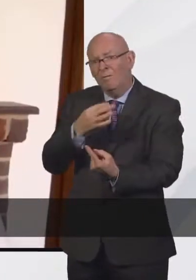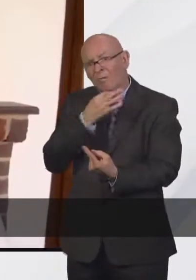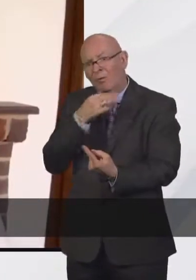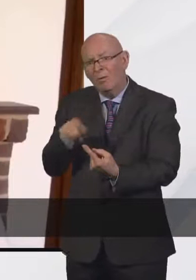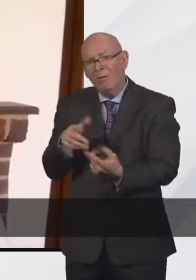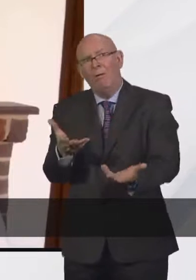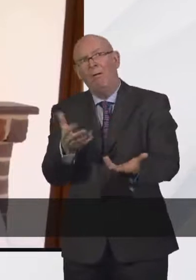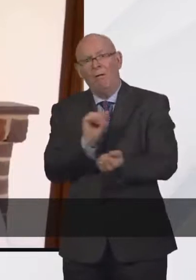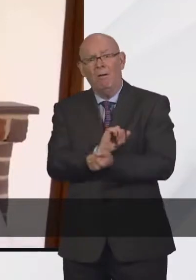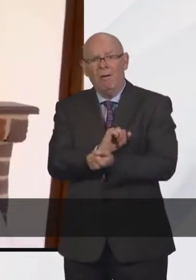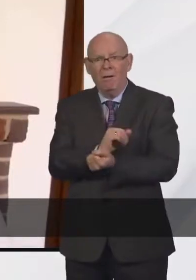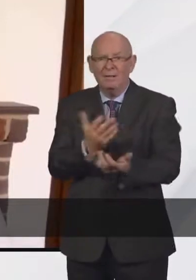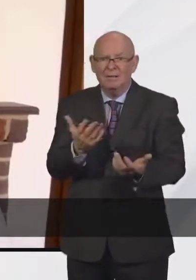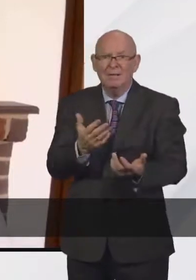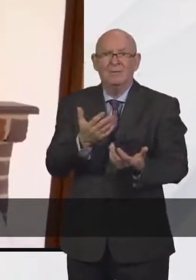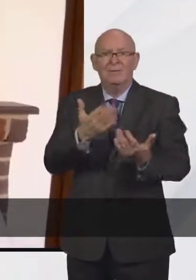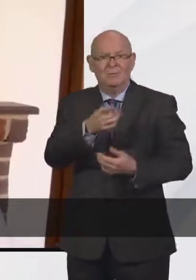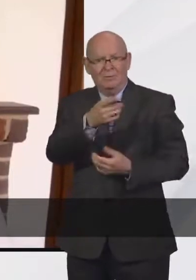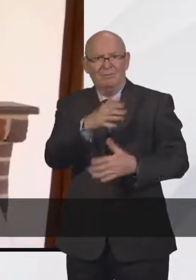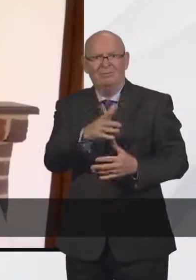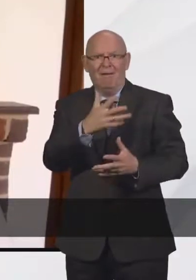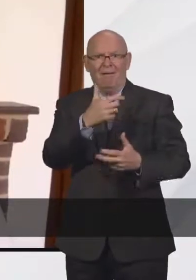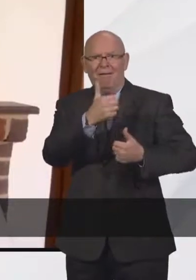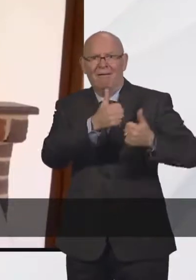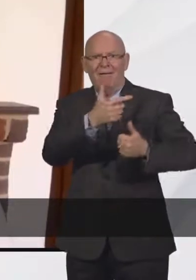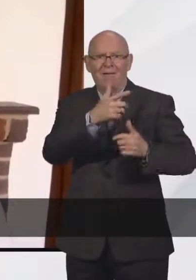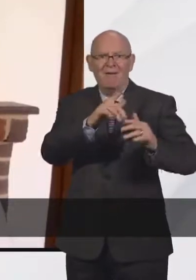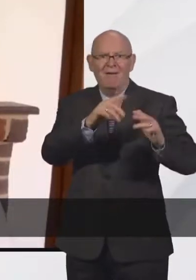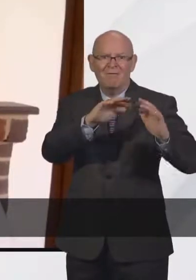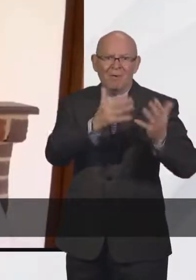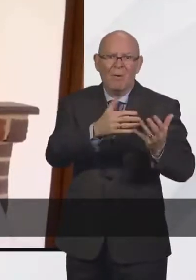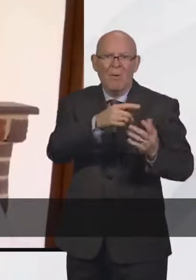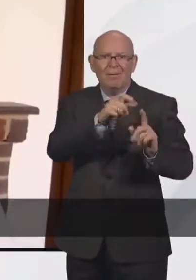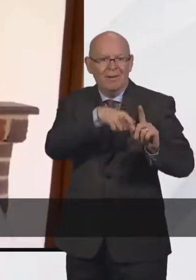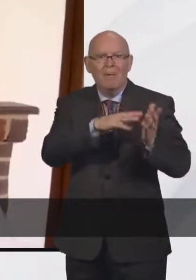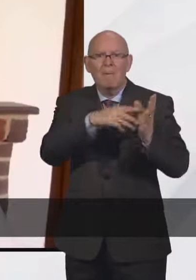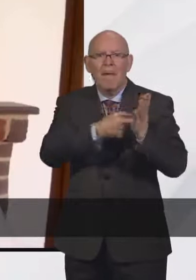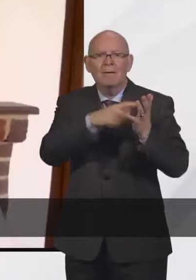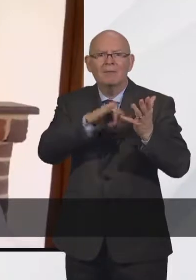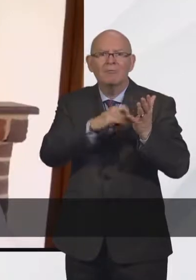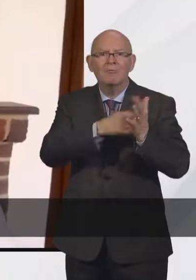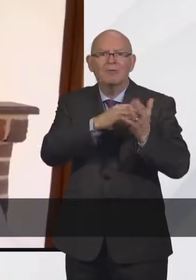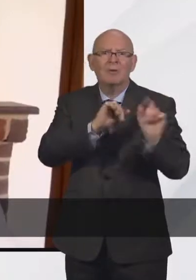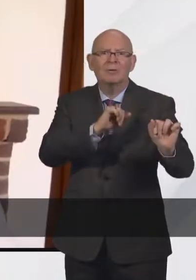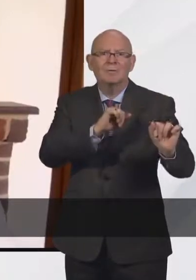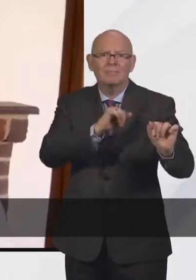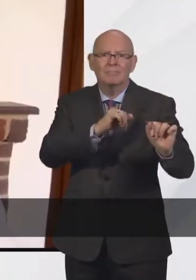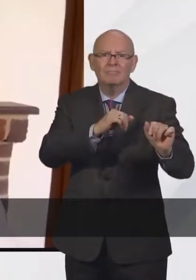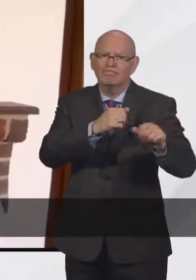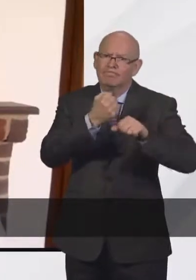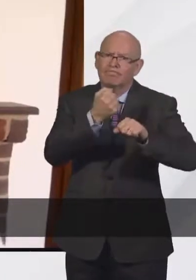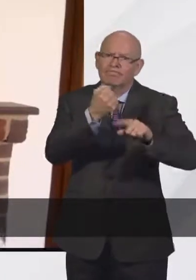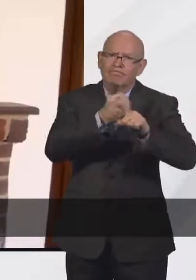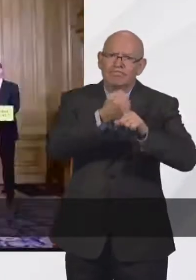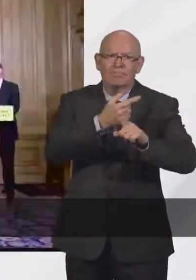catch-up scheme, but what will you personally do, and what long-term initiatives will you bring forward to tackle these ingrained inequalities and ensure no child is